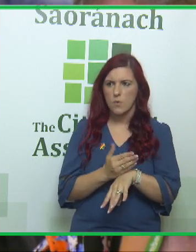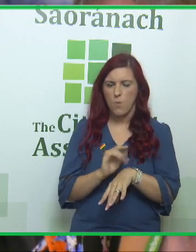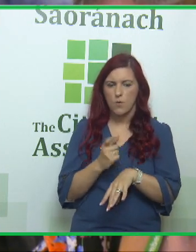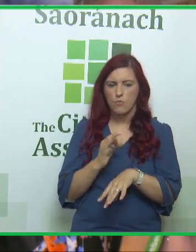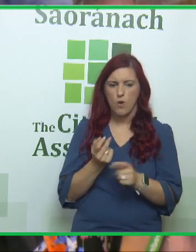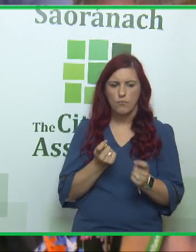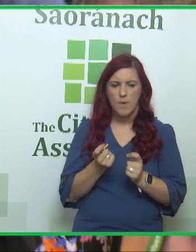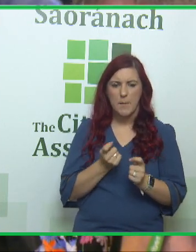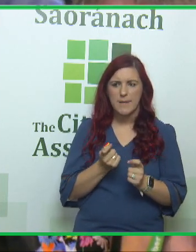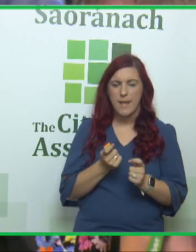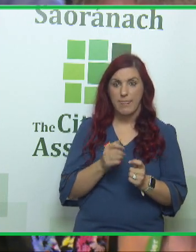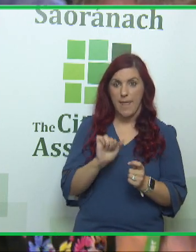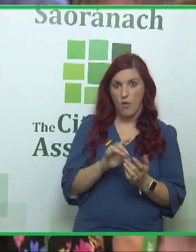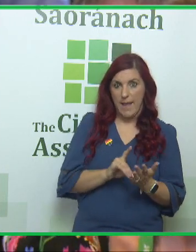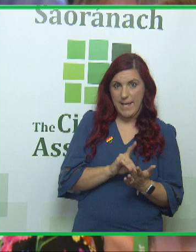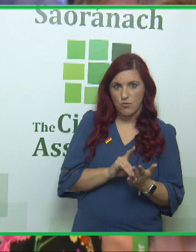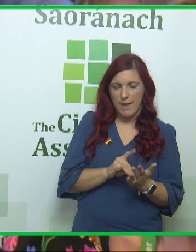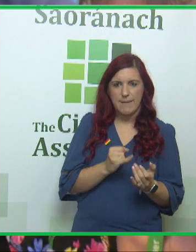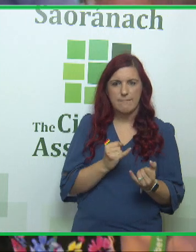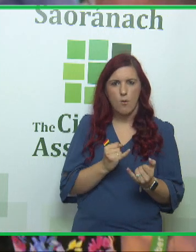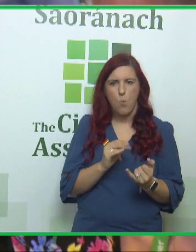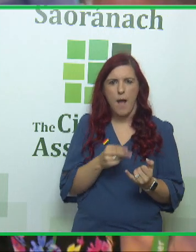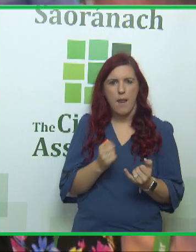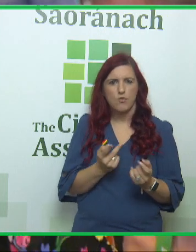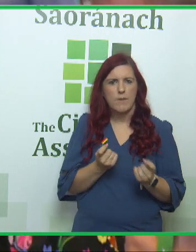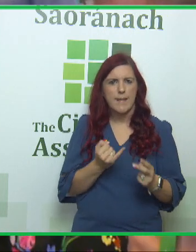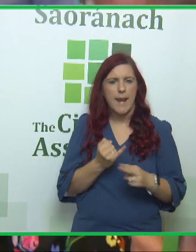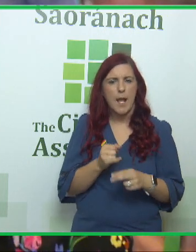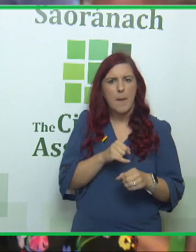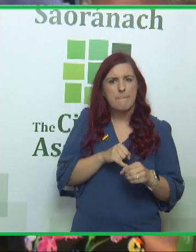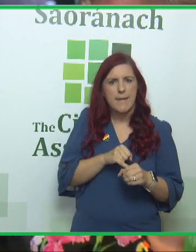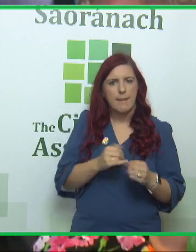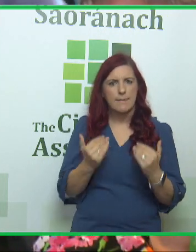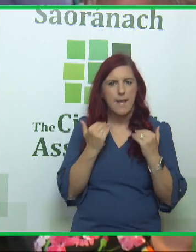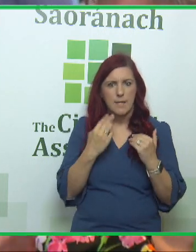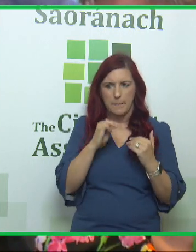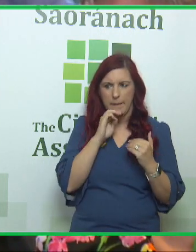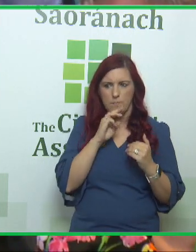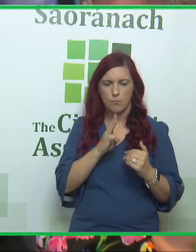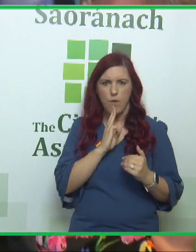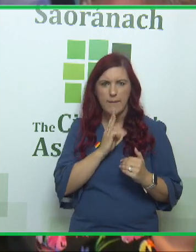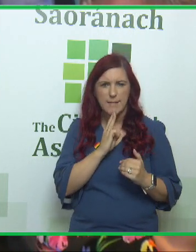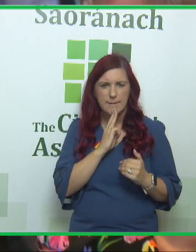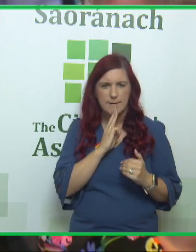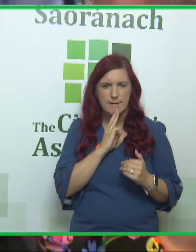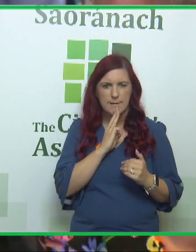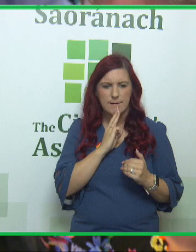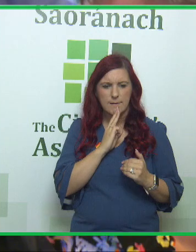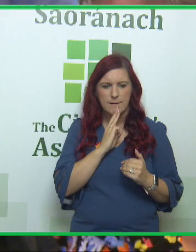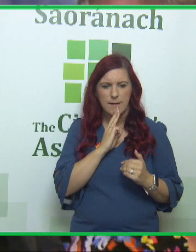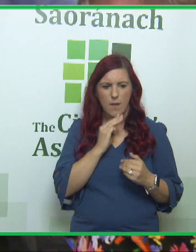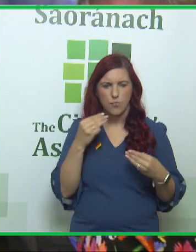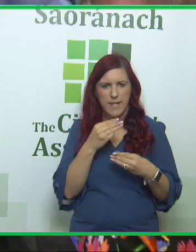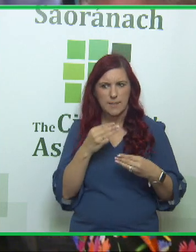treated as the medical data, as a part of personal privacy that's protected by the GDPR, and the